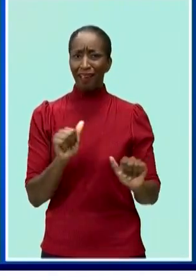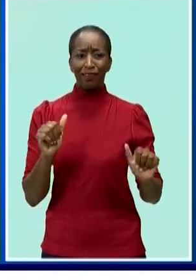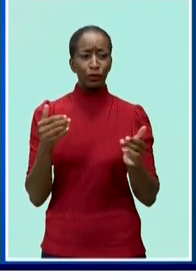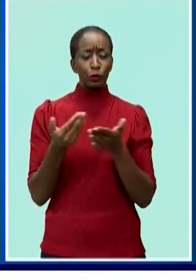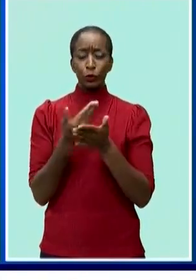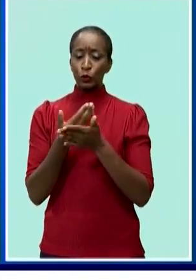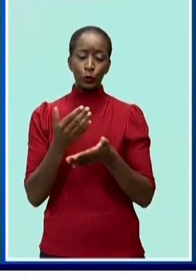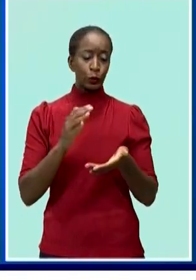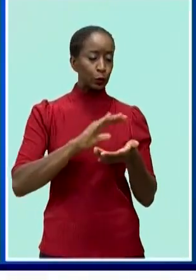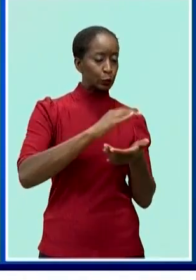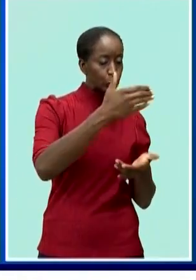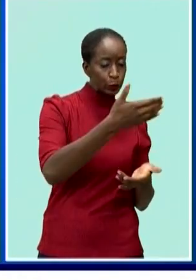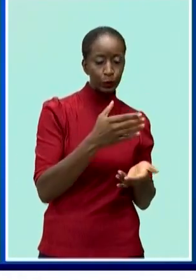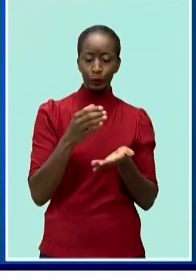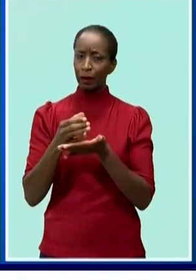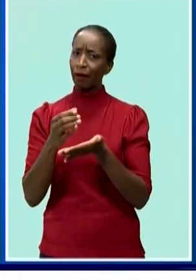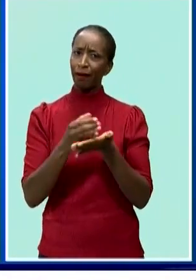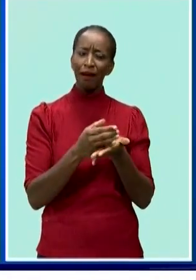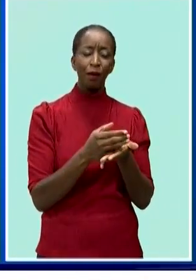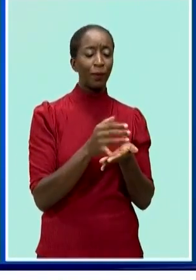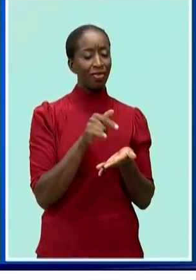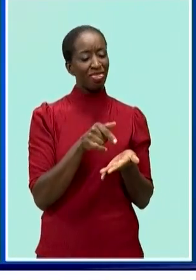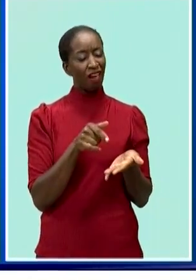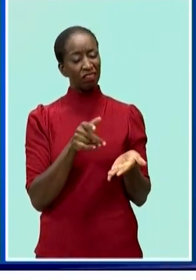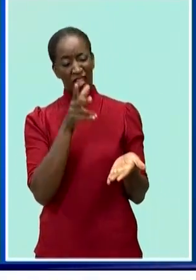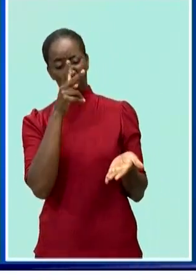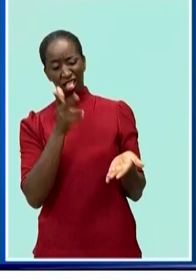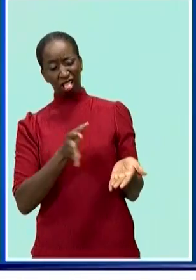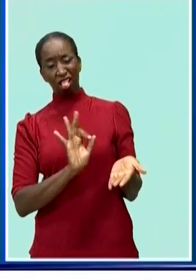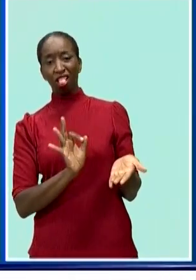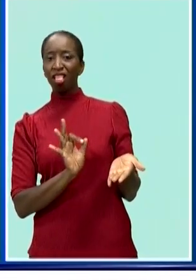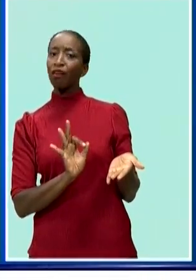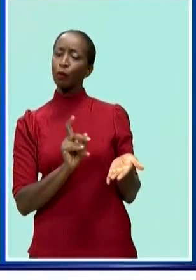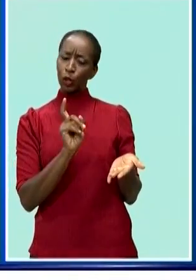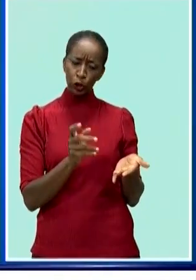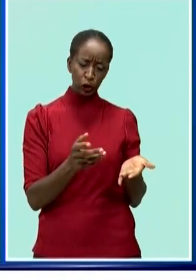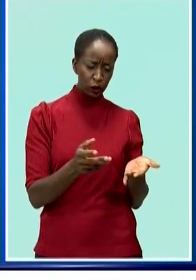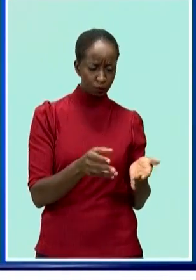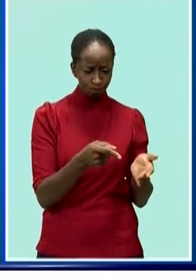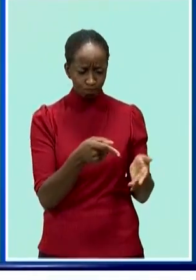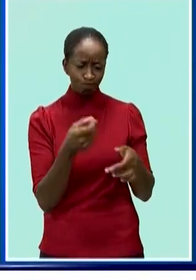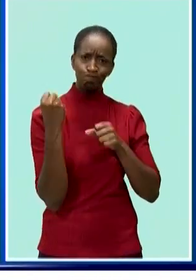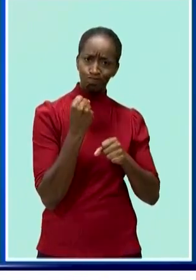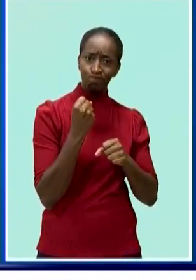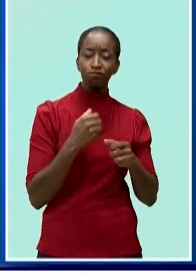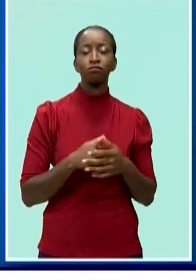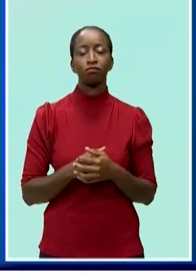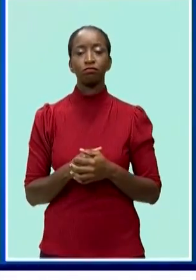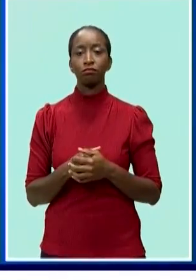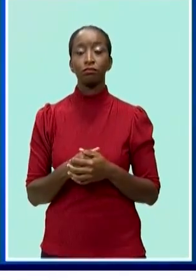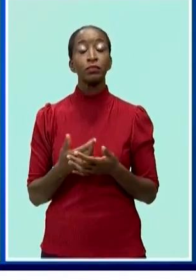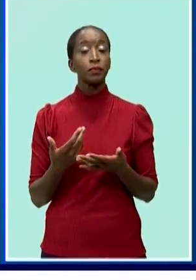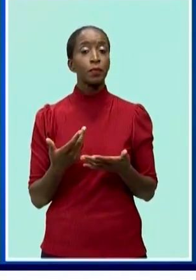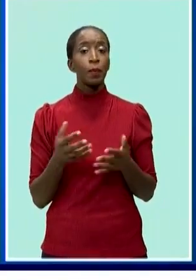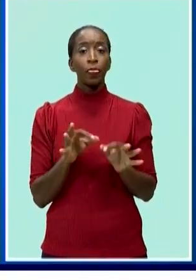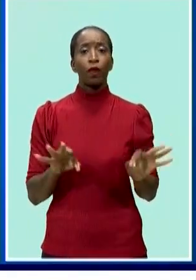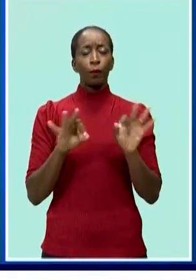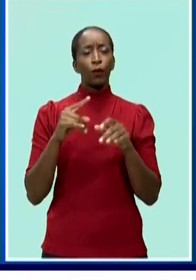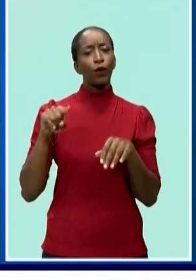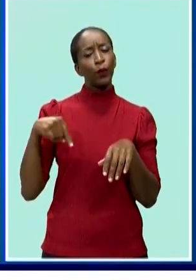to see through perhaps the adoption or the development of a national